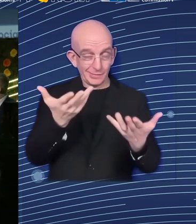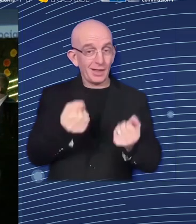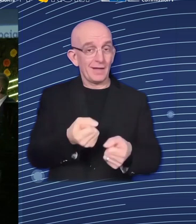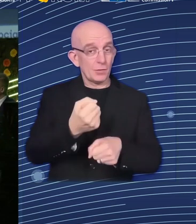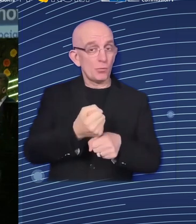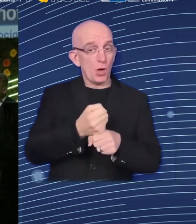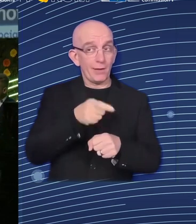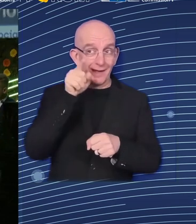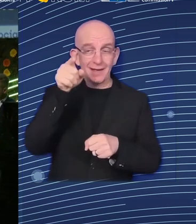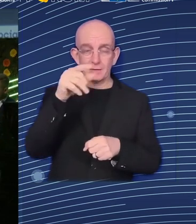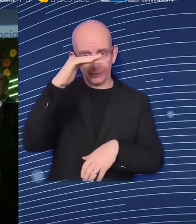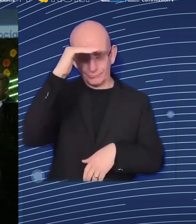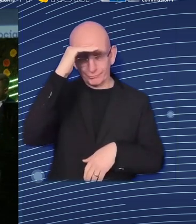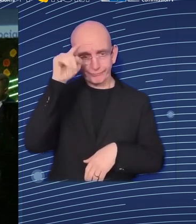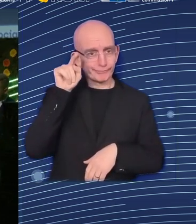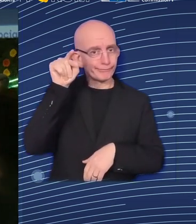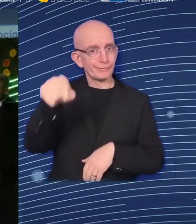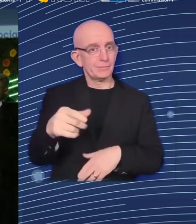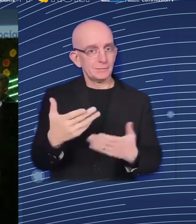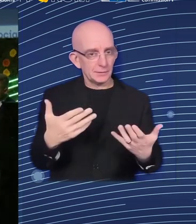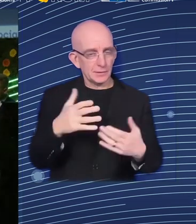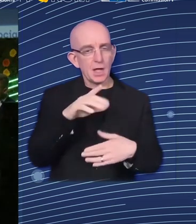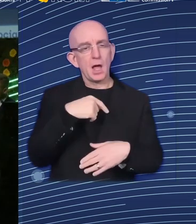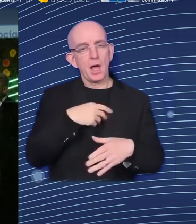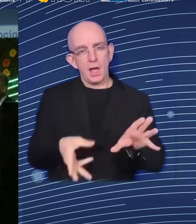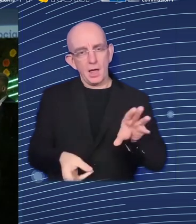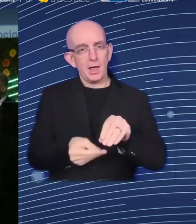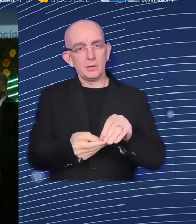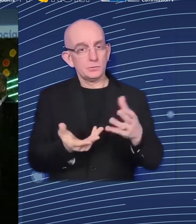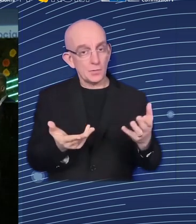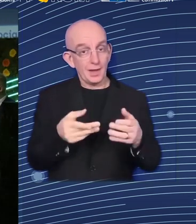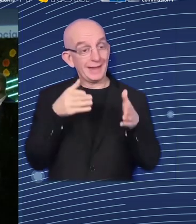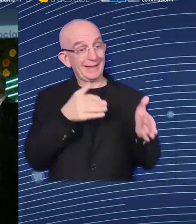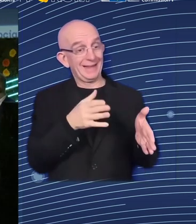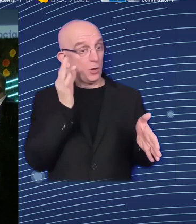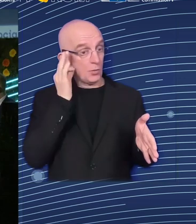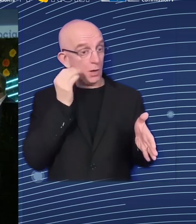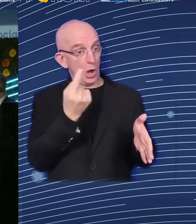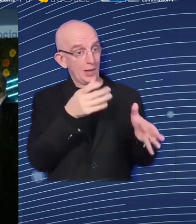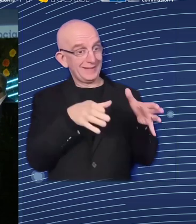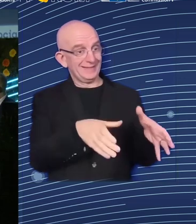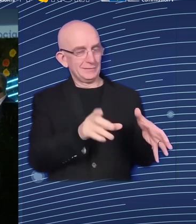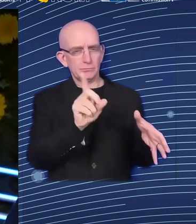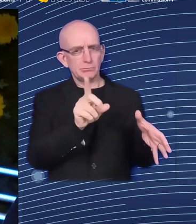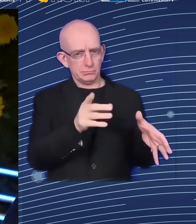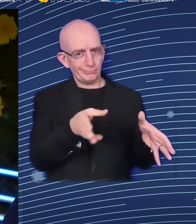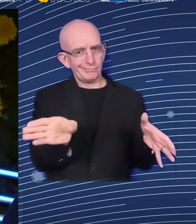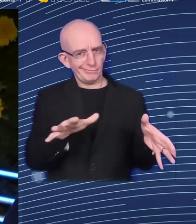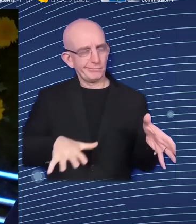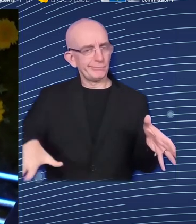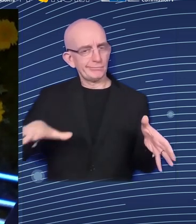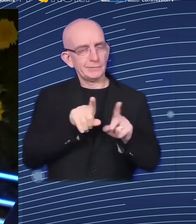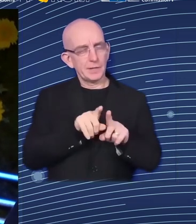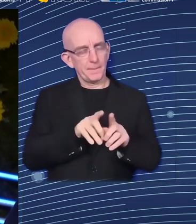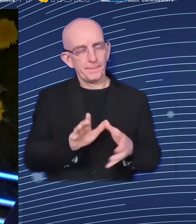concluding sentence, concluding point that we can build on. So thank you very much to all our